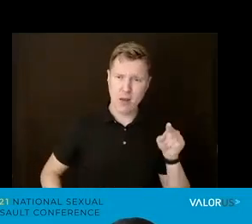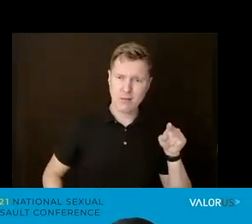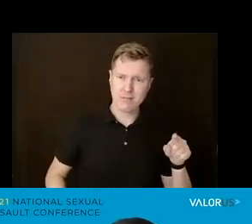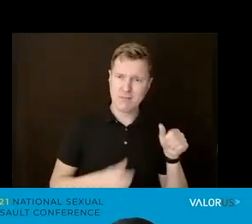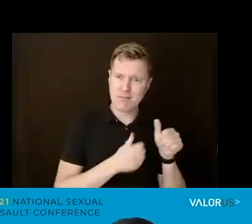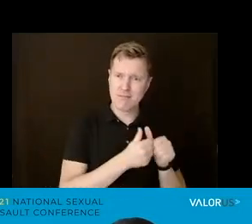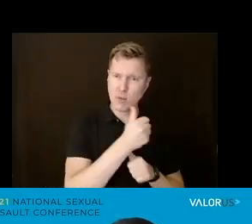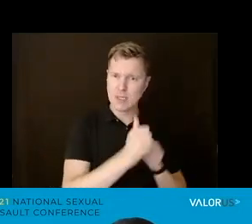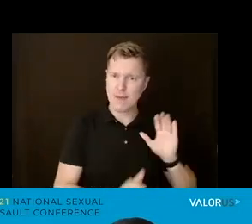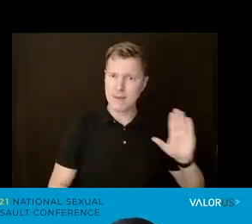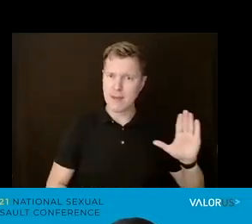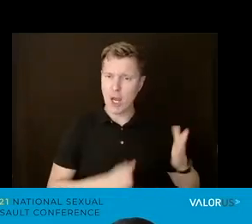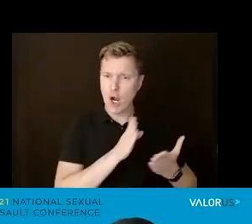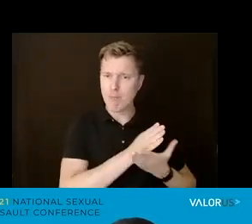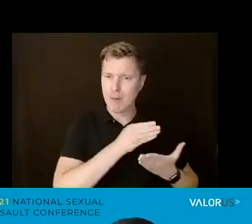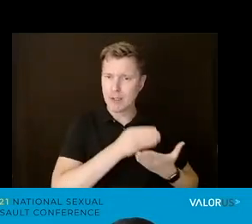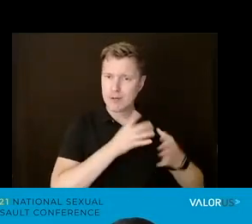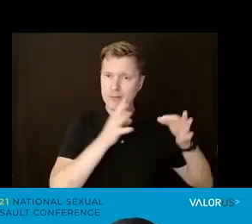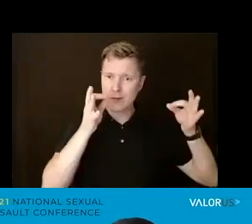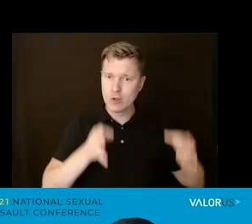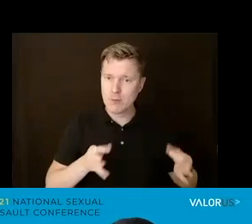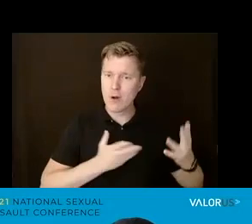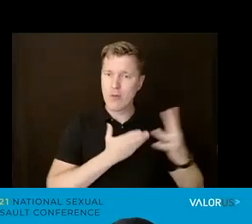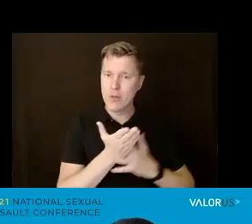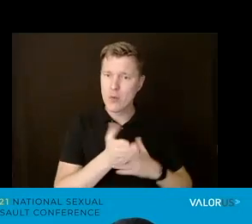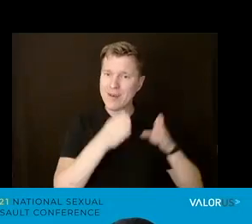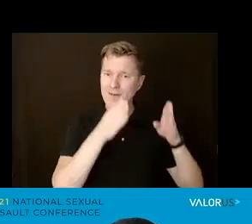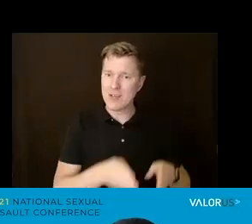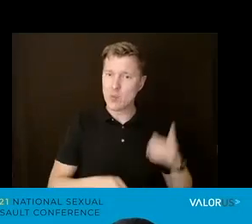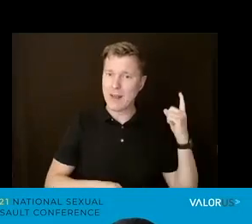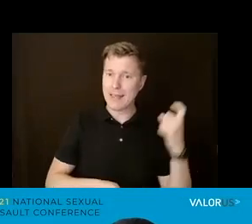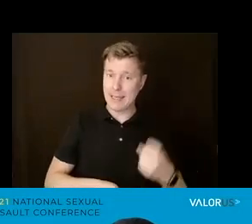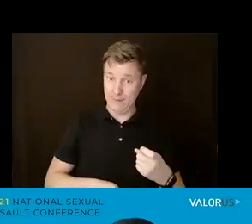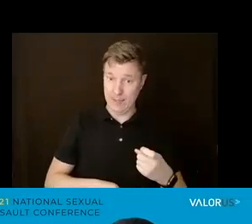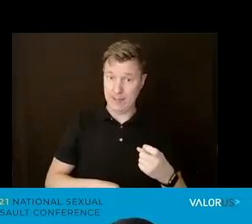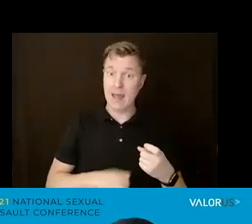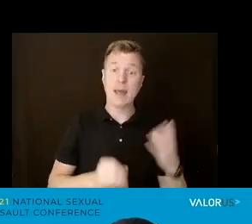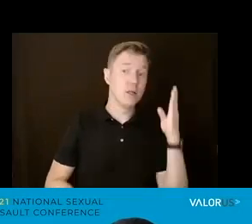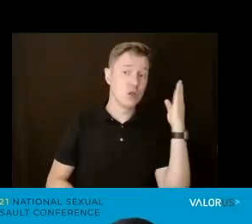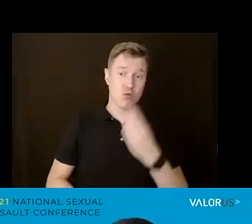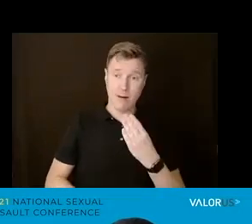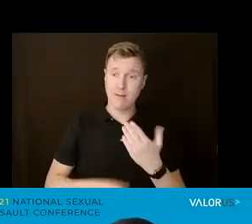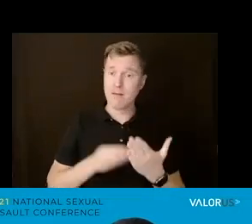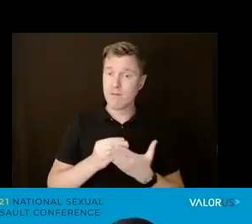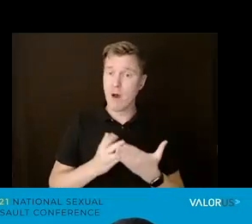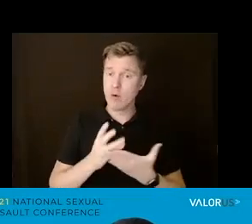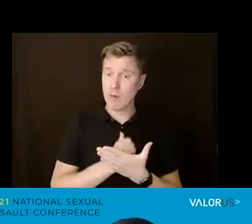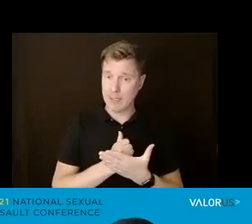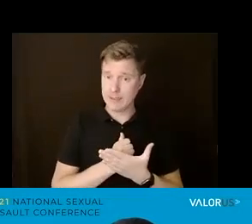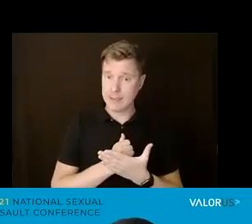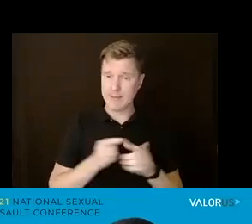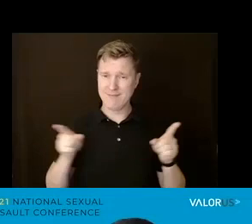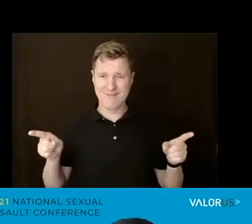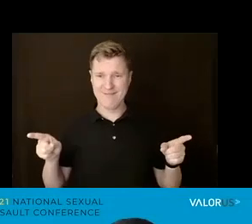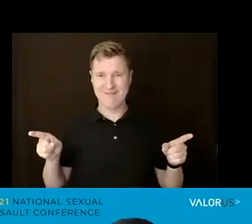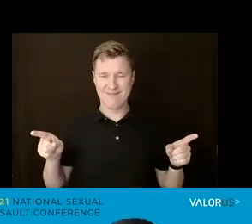budgets determined by individual giving and direct fundraising campaigns. And both were finding that